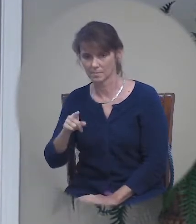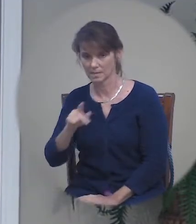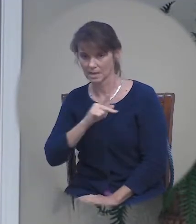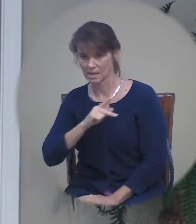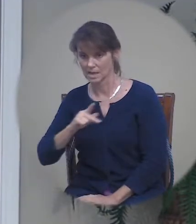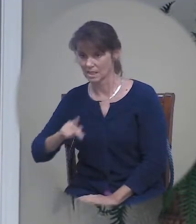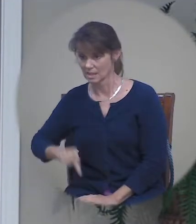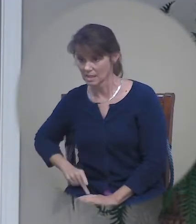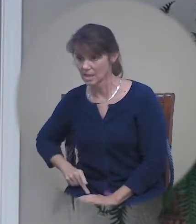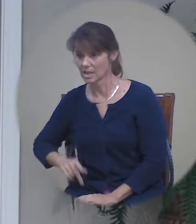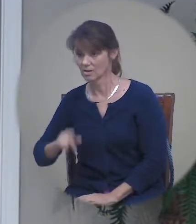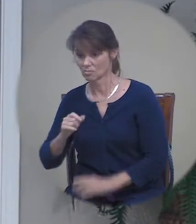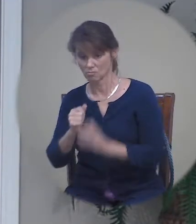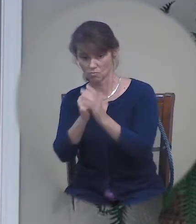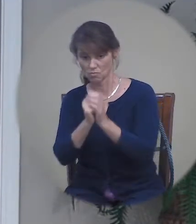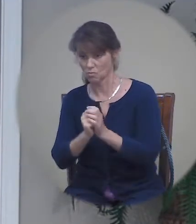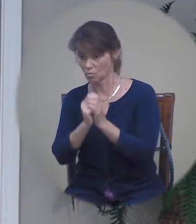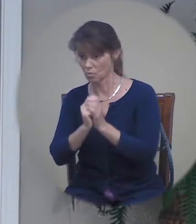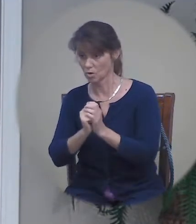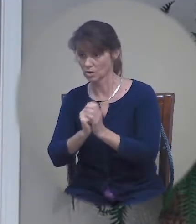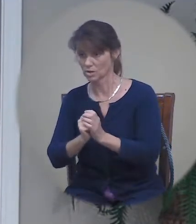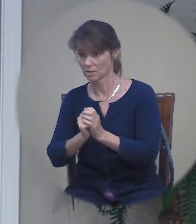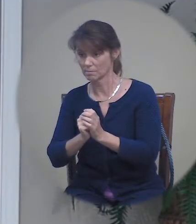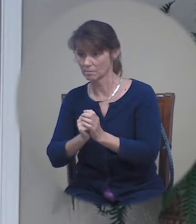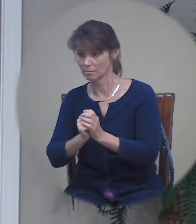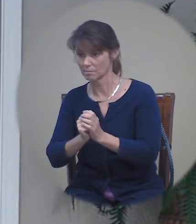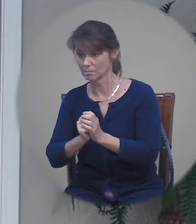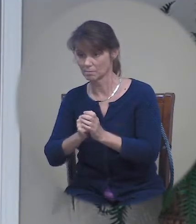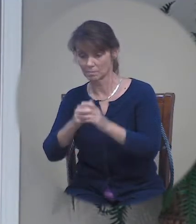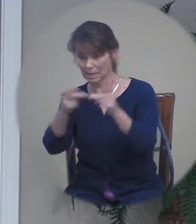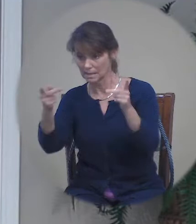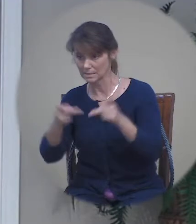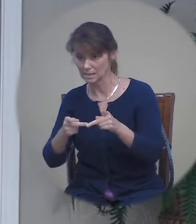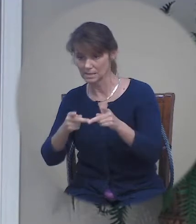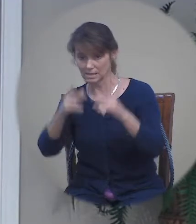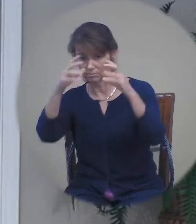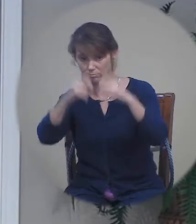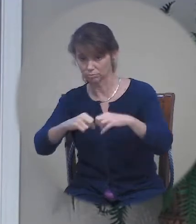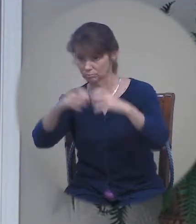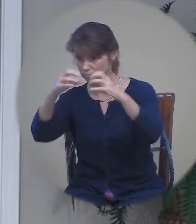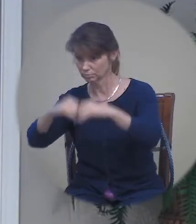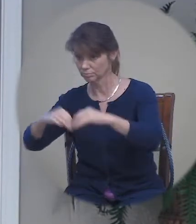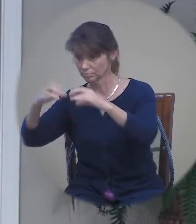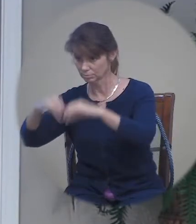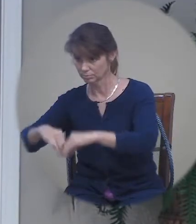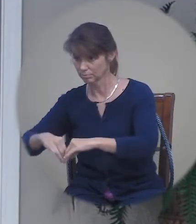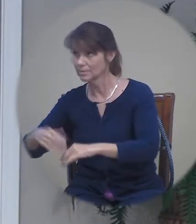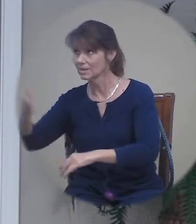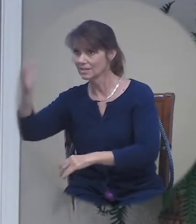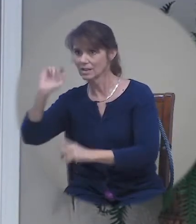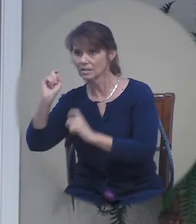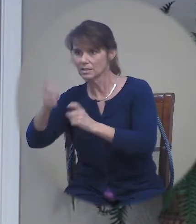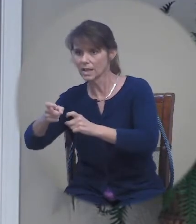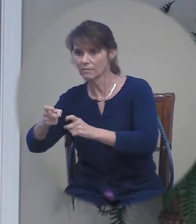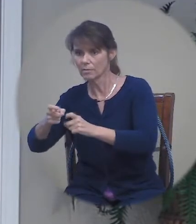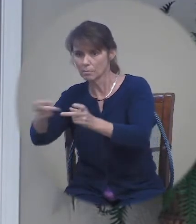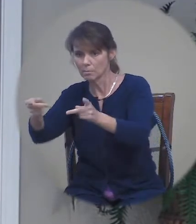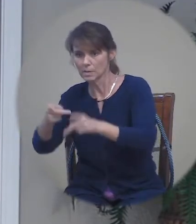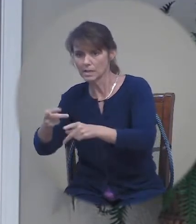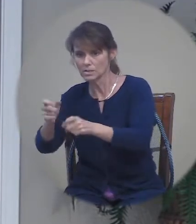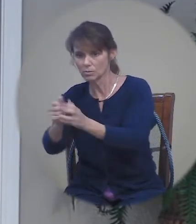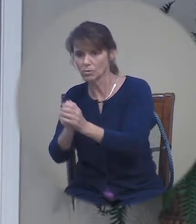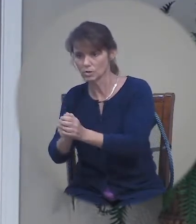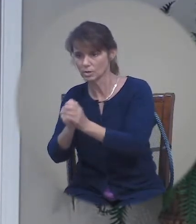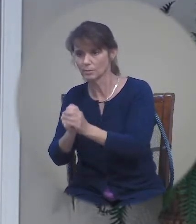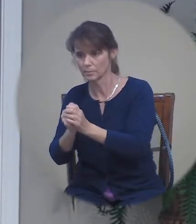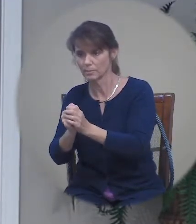angry or he grows weaker. But that's not true in Judaism. God had given them a place to worship. Actually,